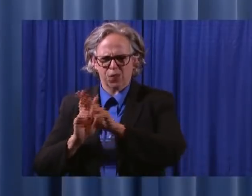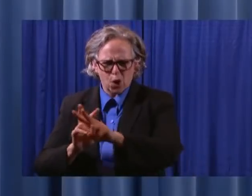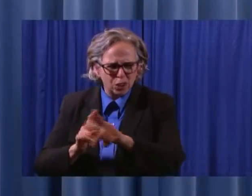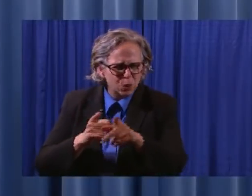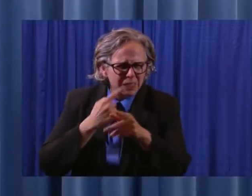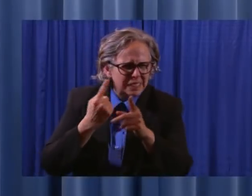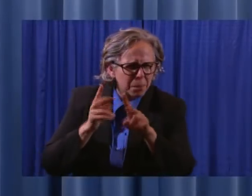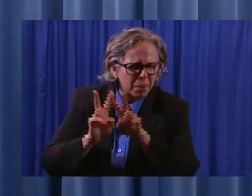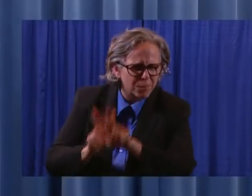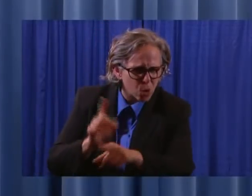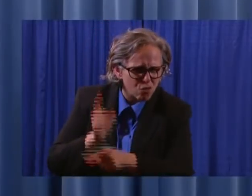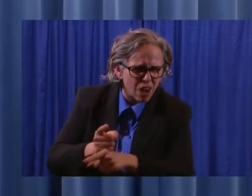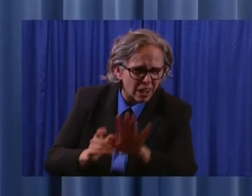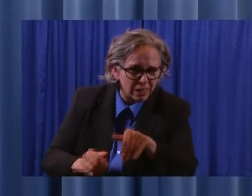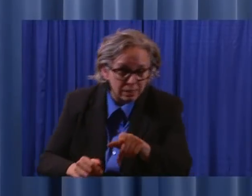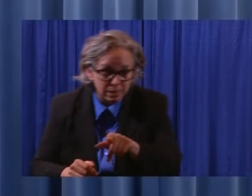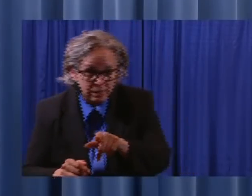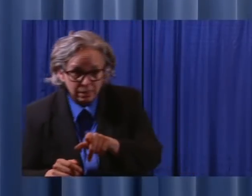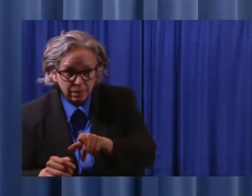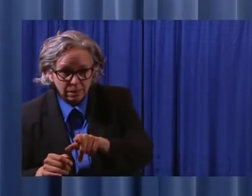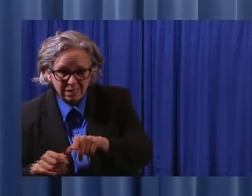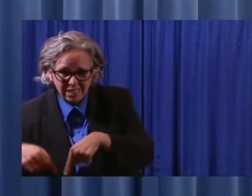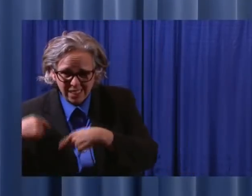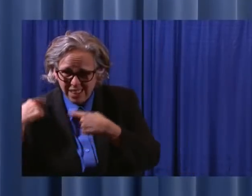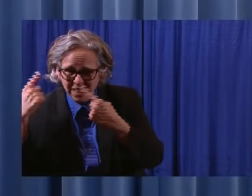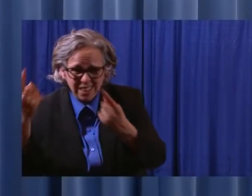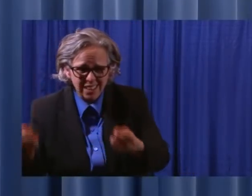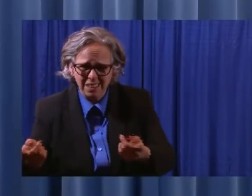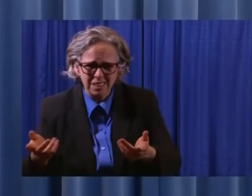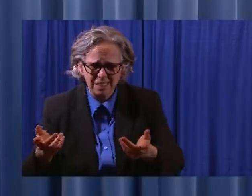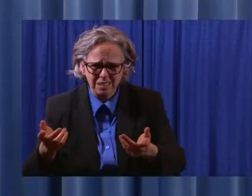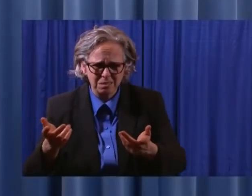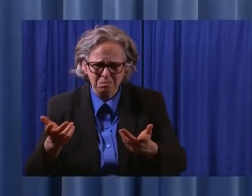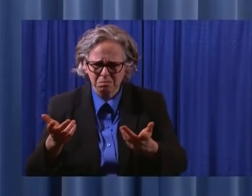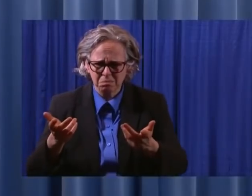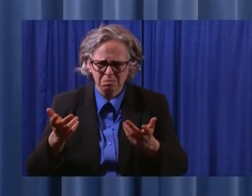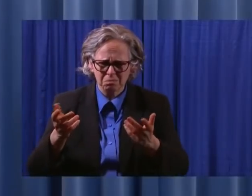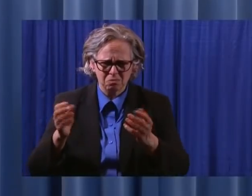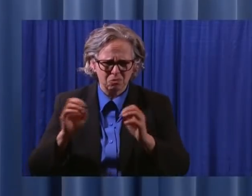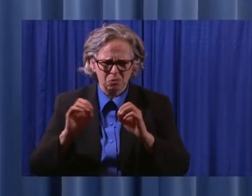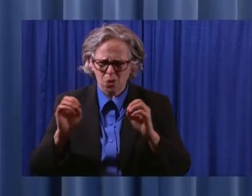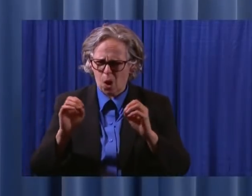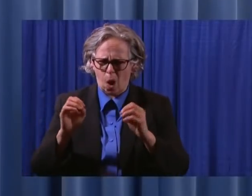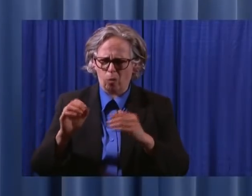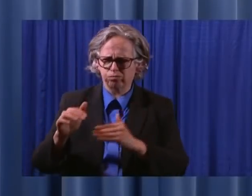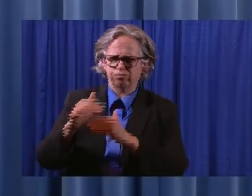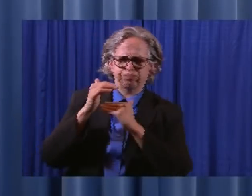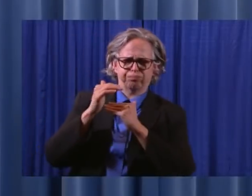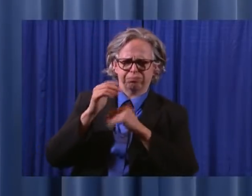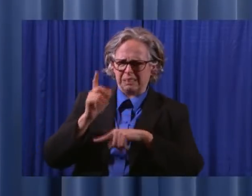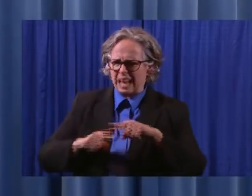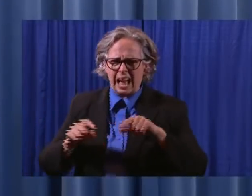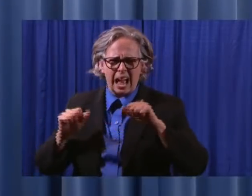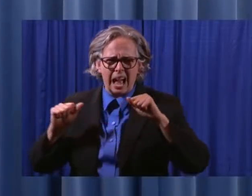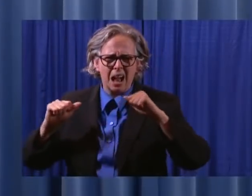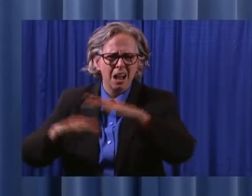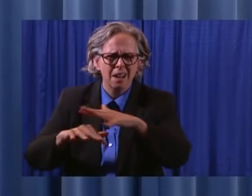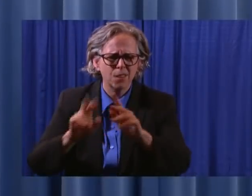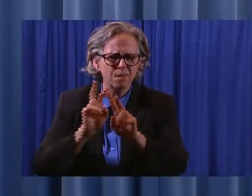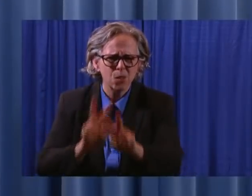funerals. We have not really regulated funerals themselves. We have not said